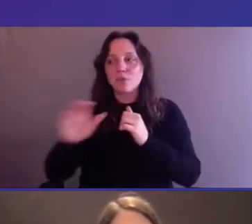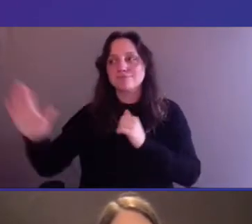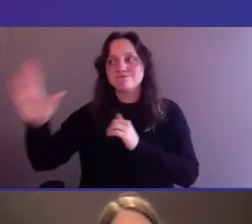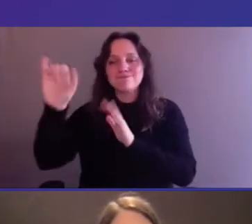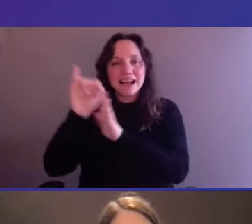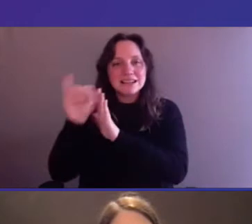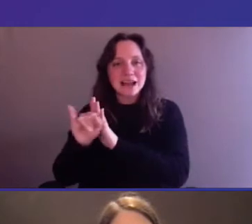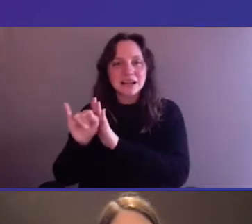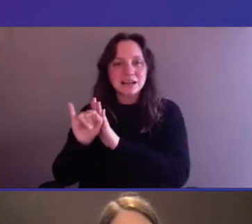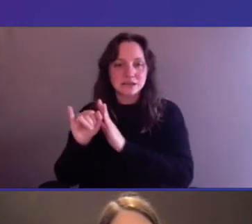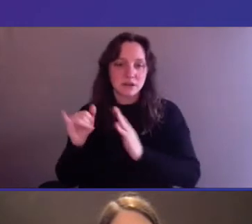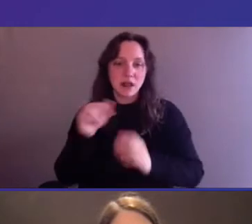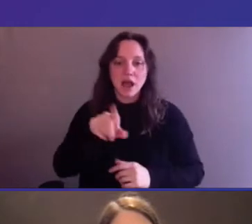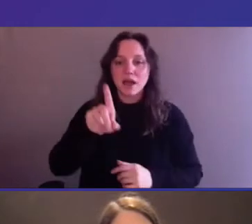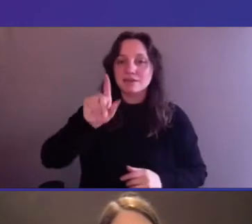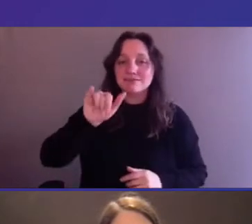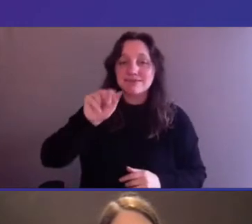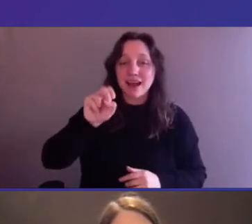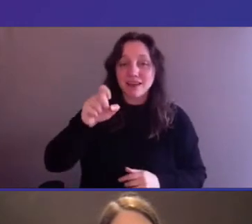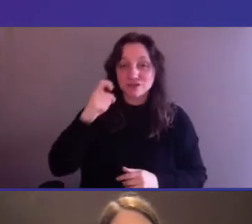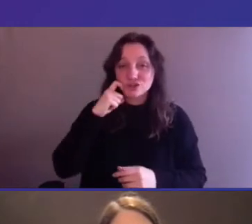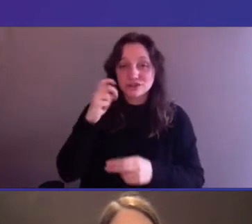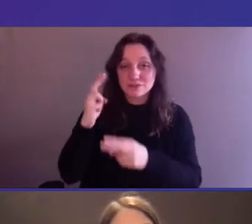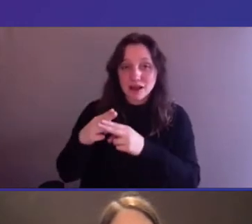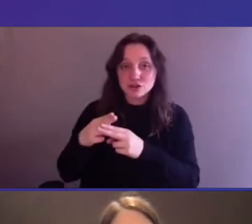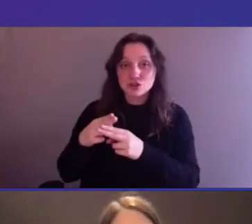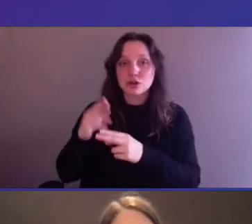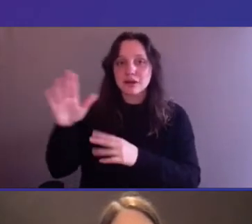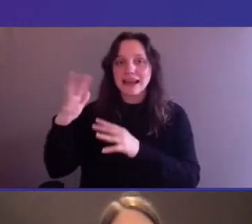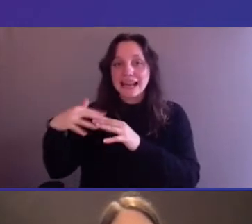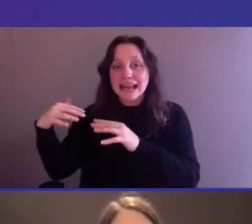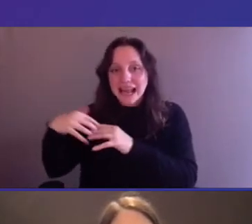of, Diane's organization and the